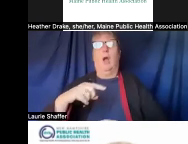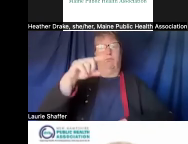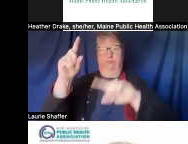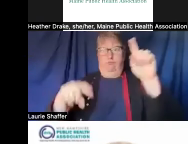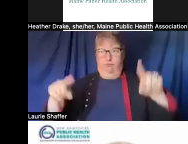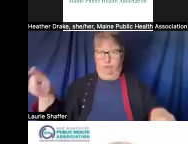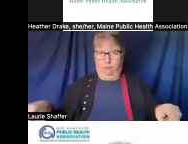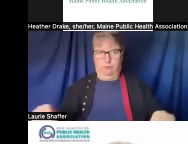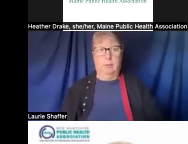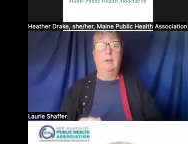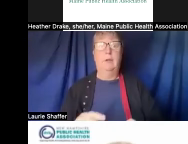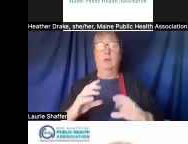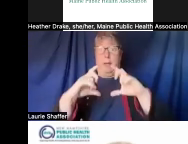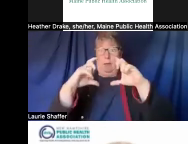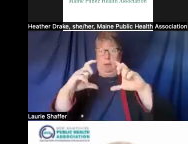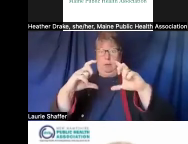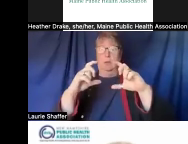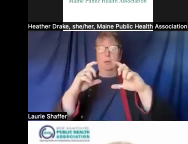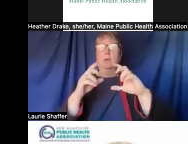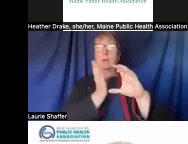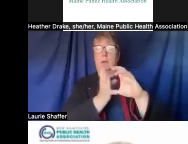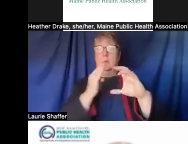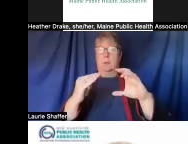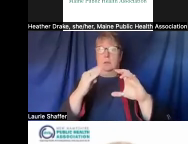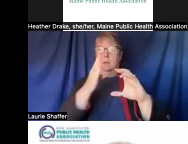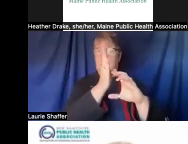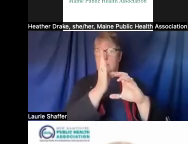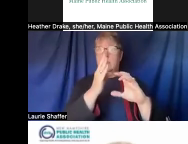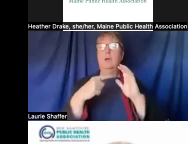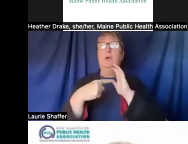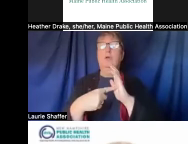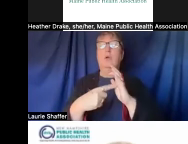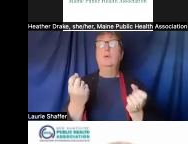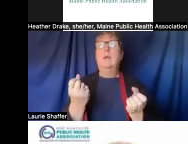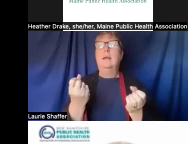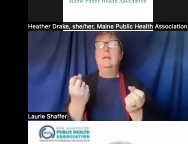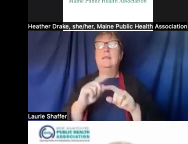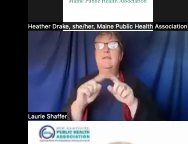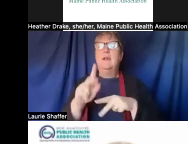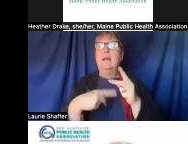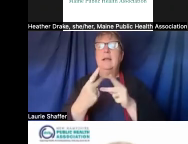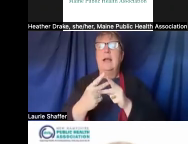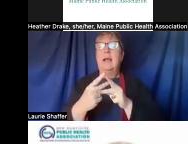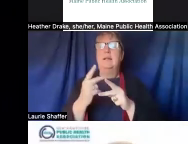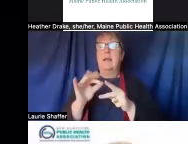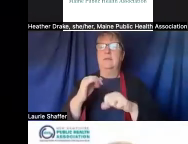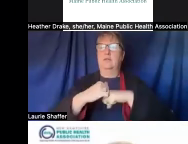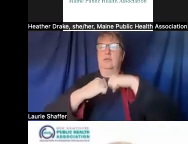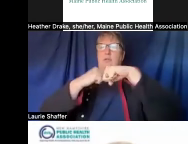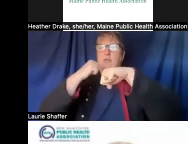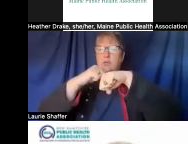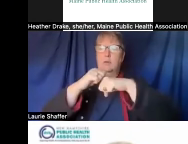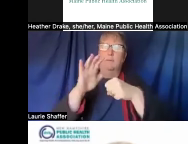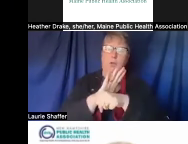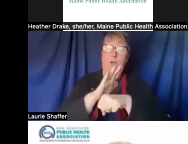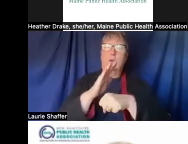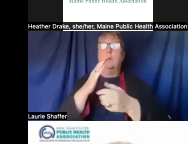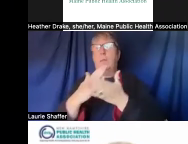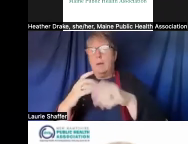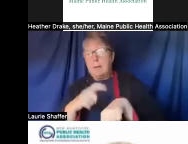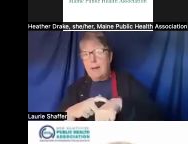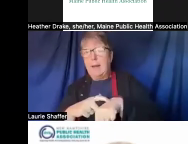this slide is showing. We know that health officers also hold other positions in their municipality. So if they're full-time, they're